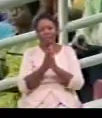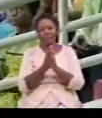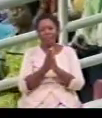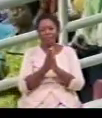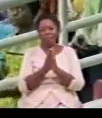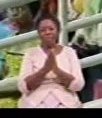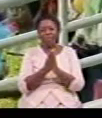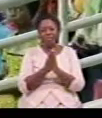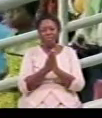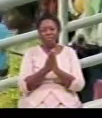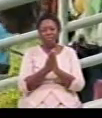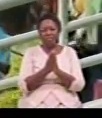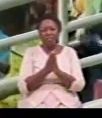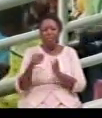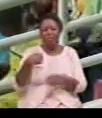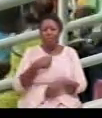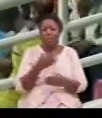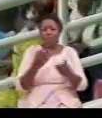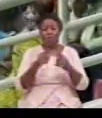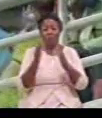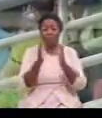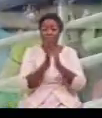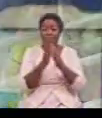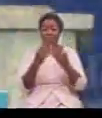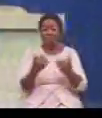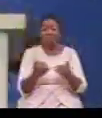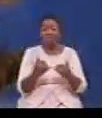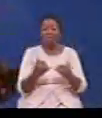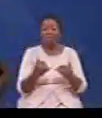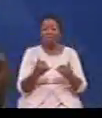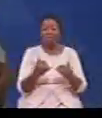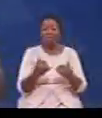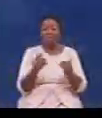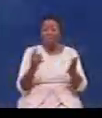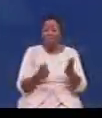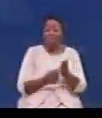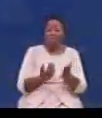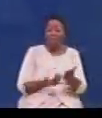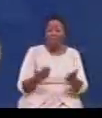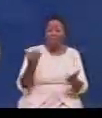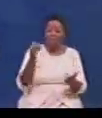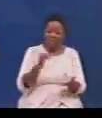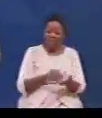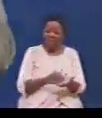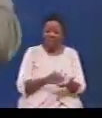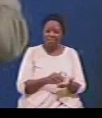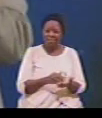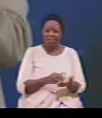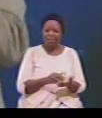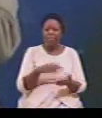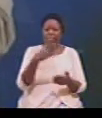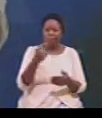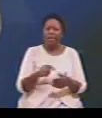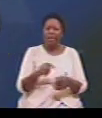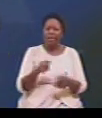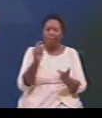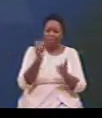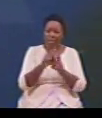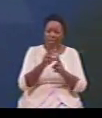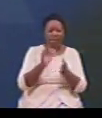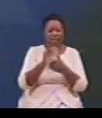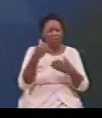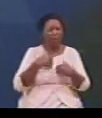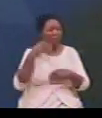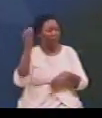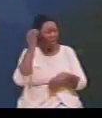eyes closed. Heads bowed and eyes closed. Once again, the message you have